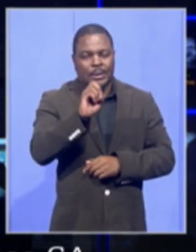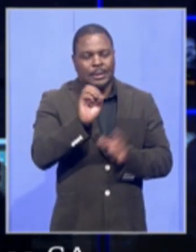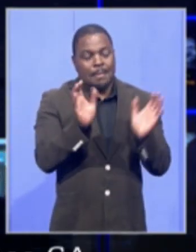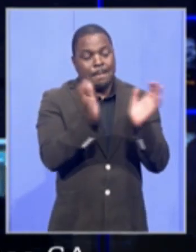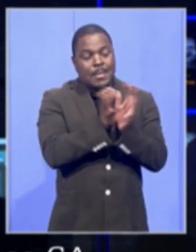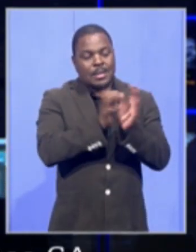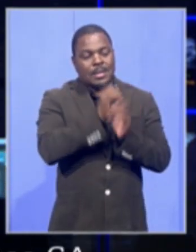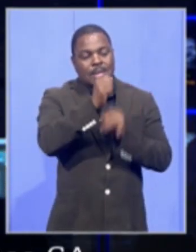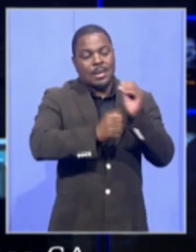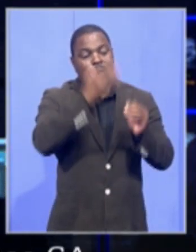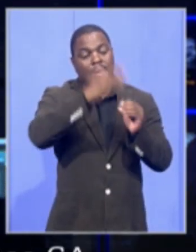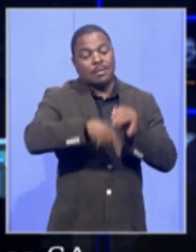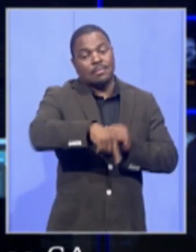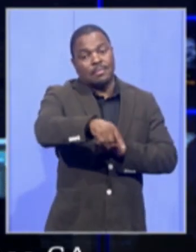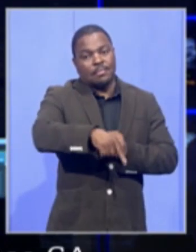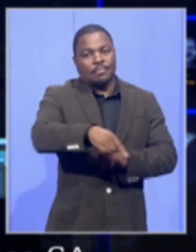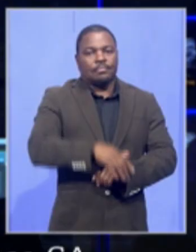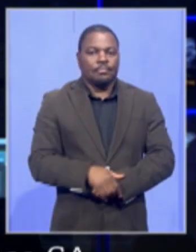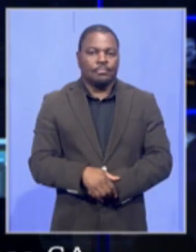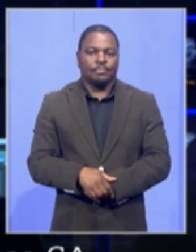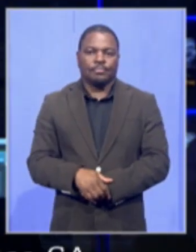mafelong a selemo.